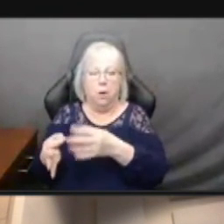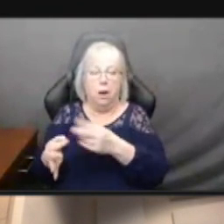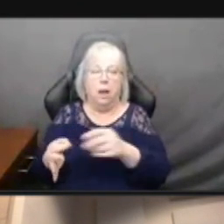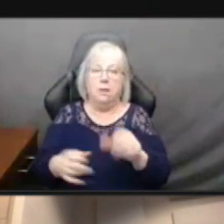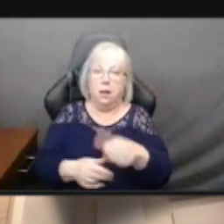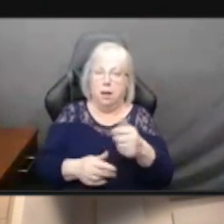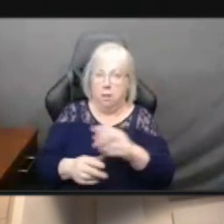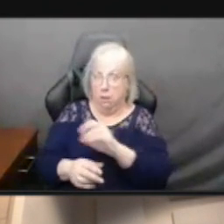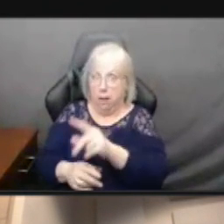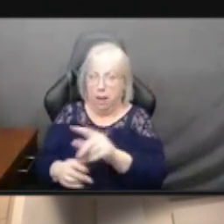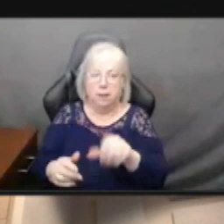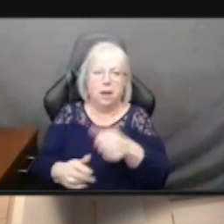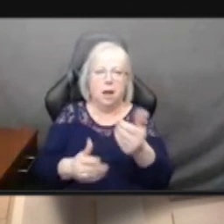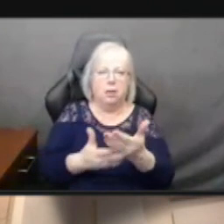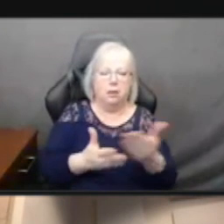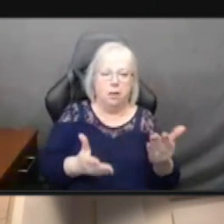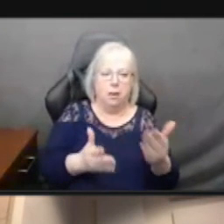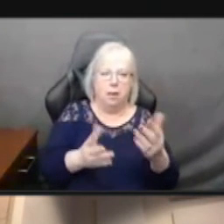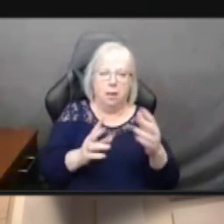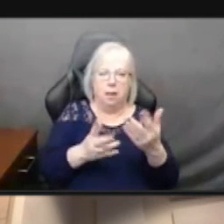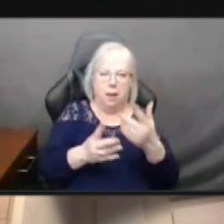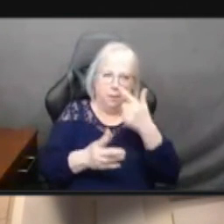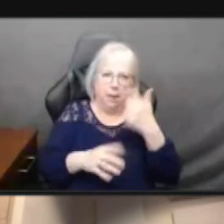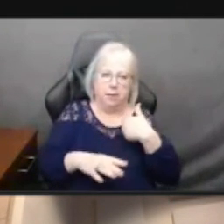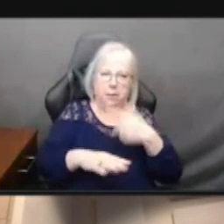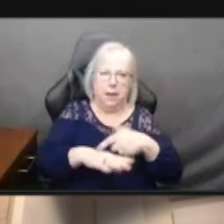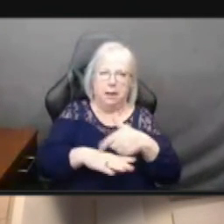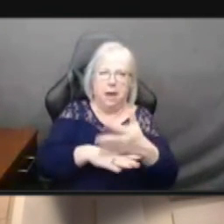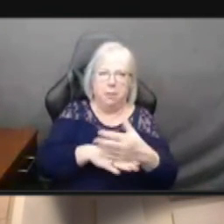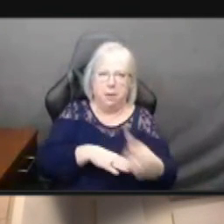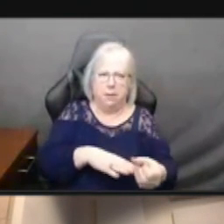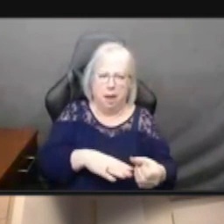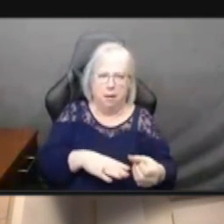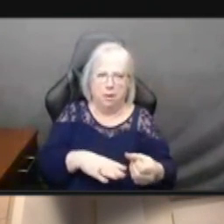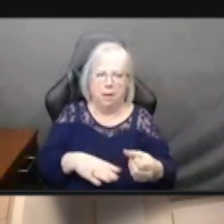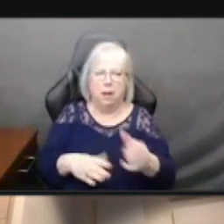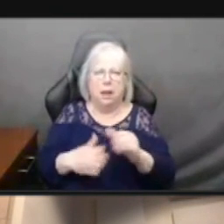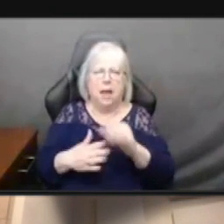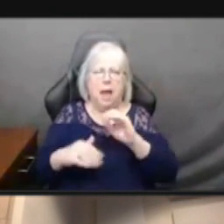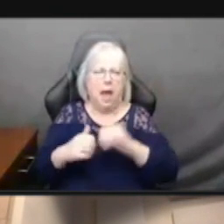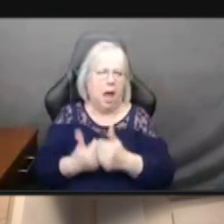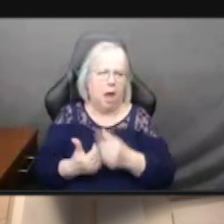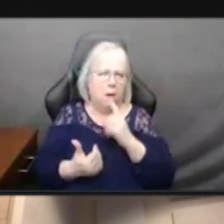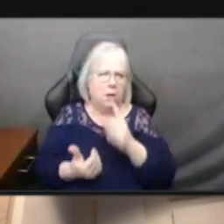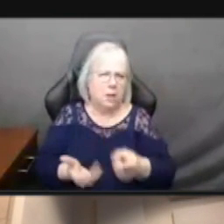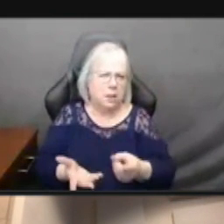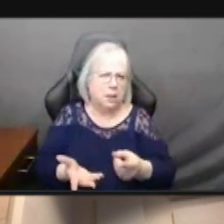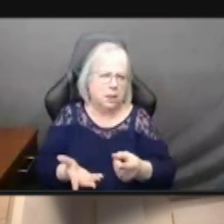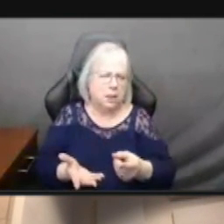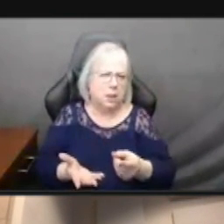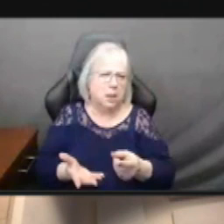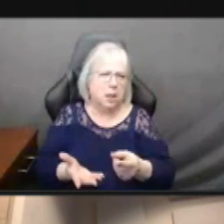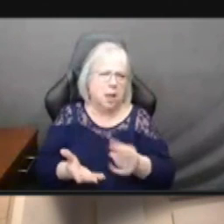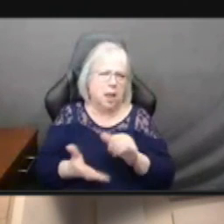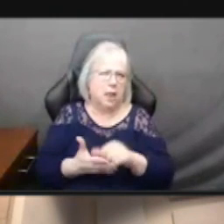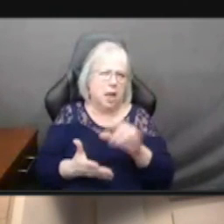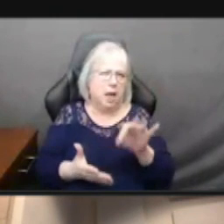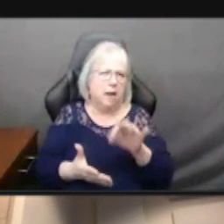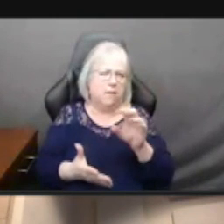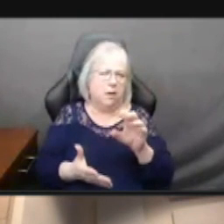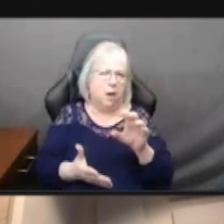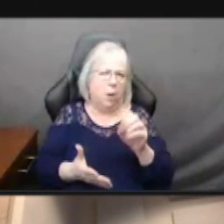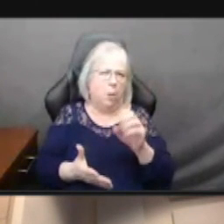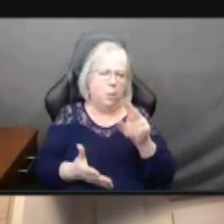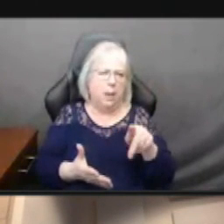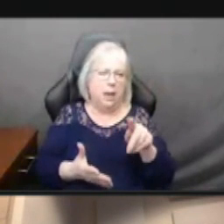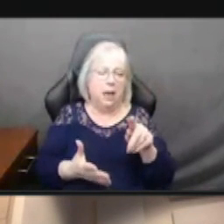okay, since my time is out, is that how is it that the FOP and